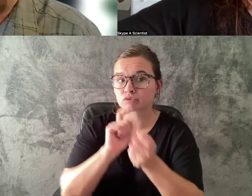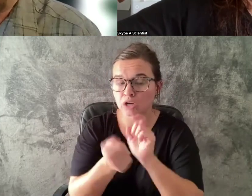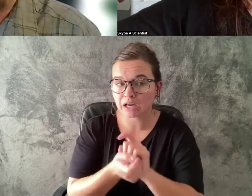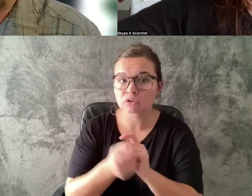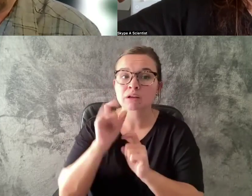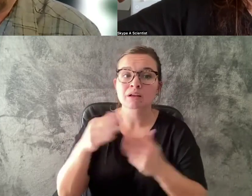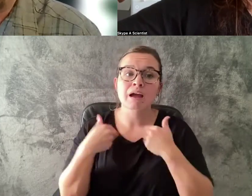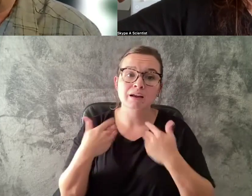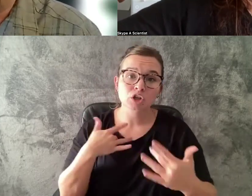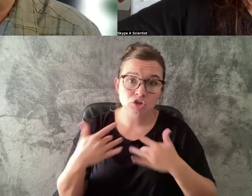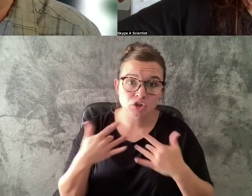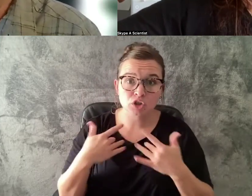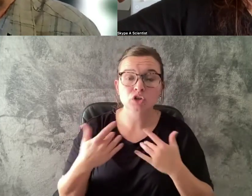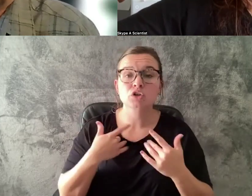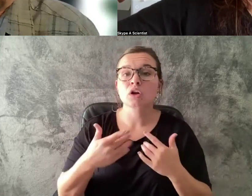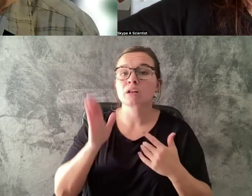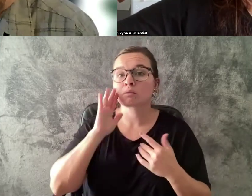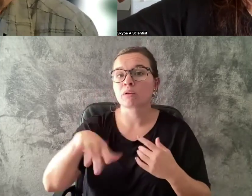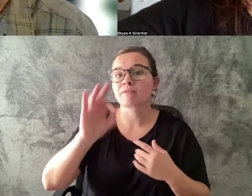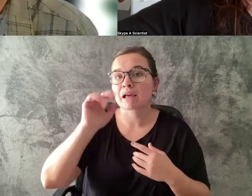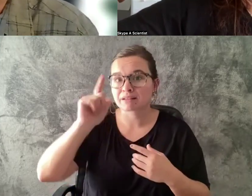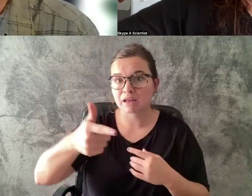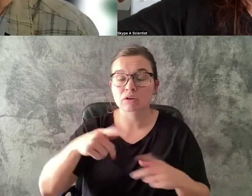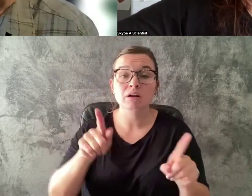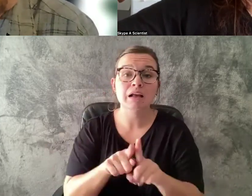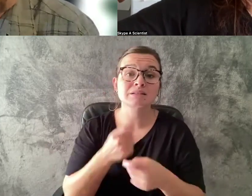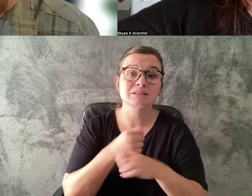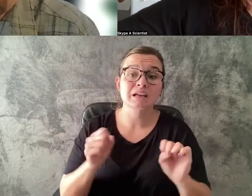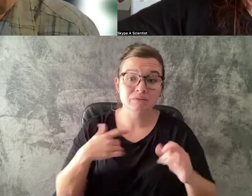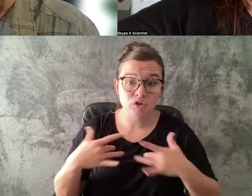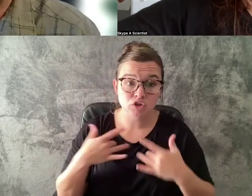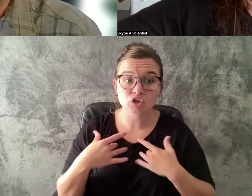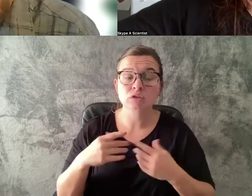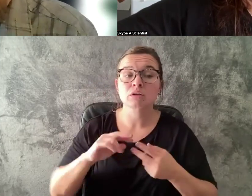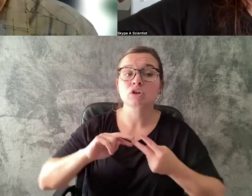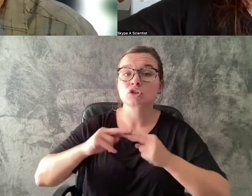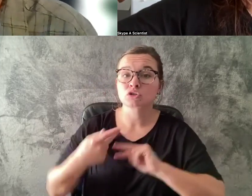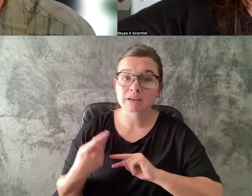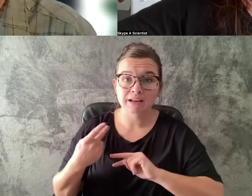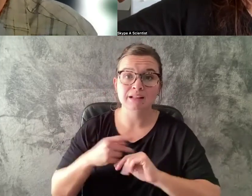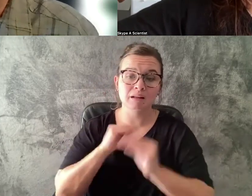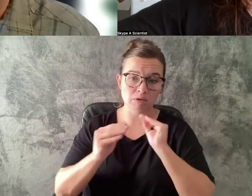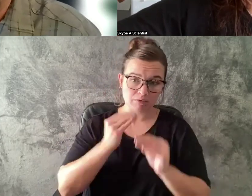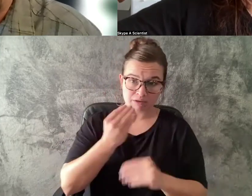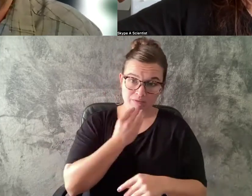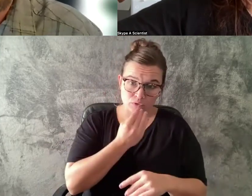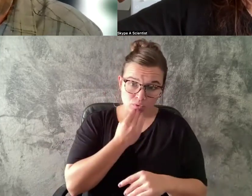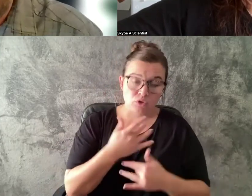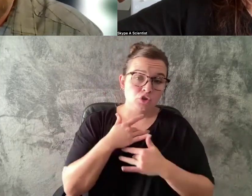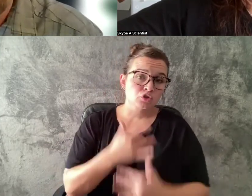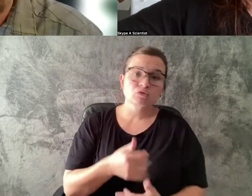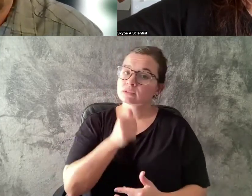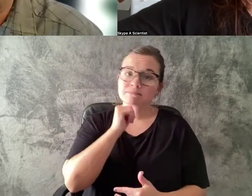if there was a concern that you uncovered later. And as a safety issue, genetically modified foods, in my view, there's usually